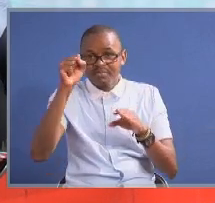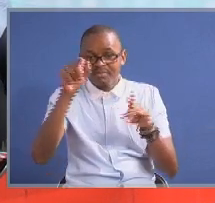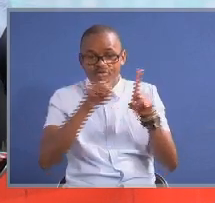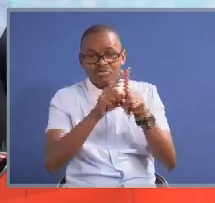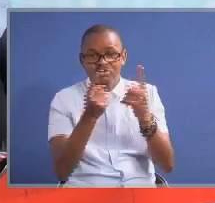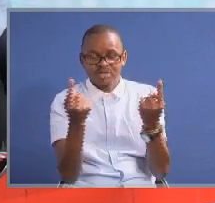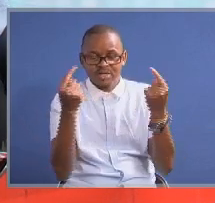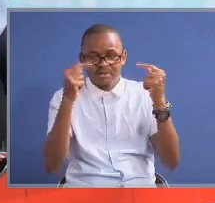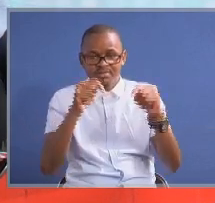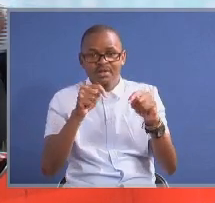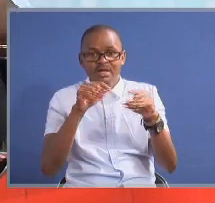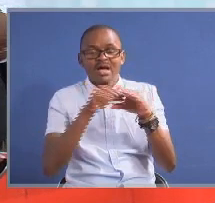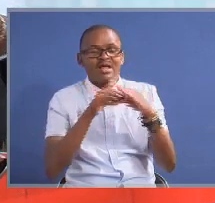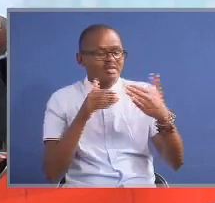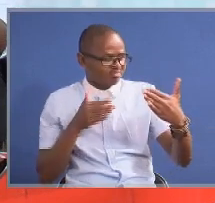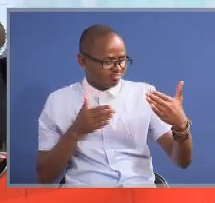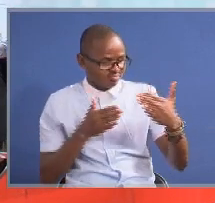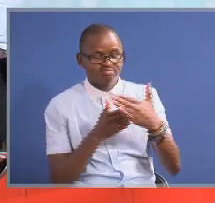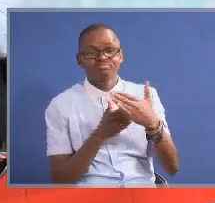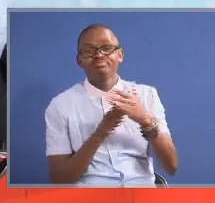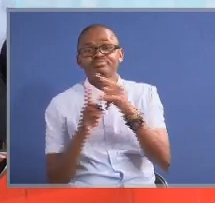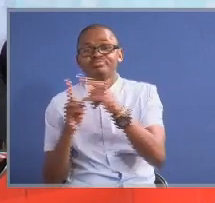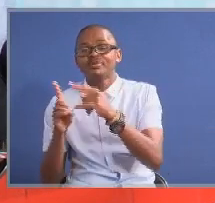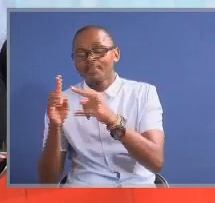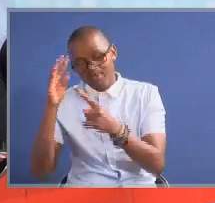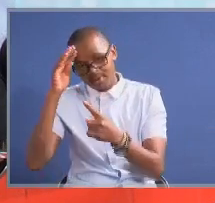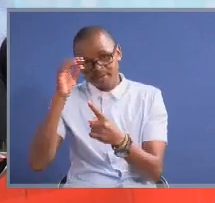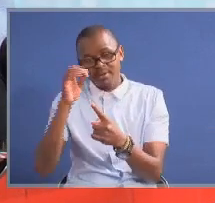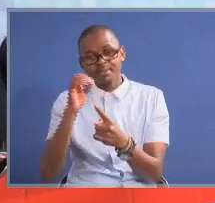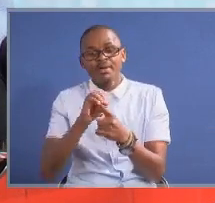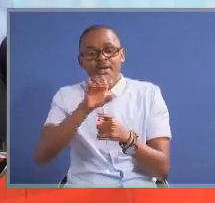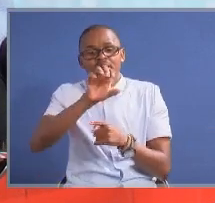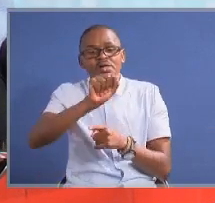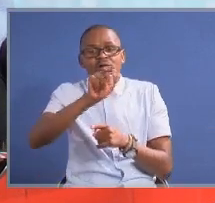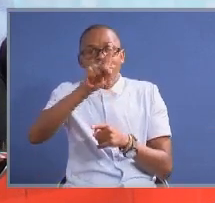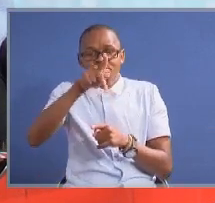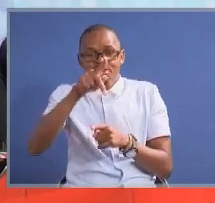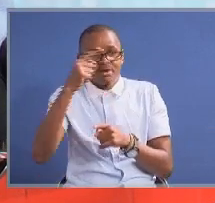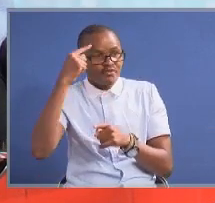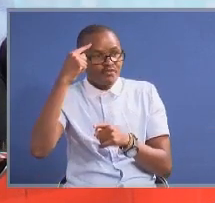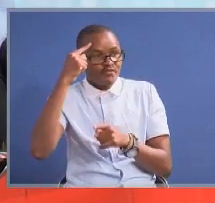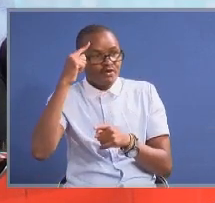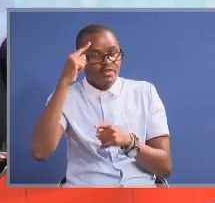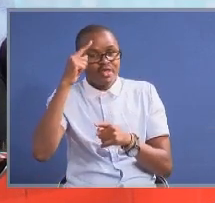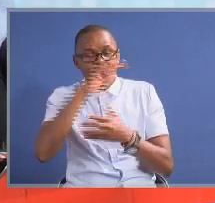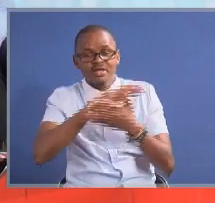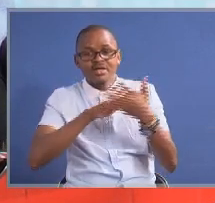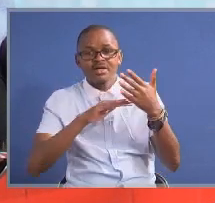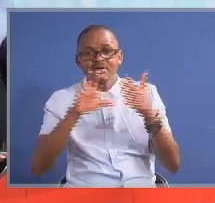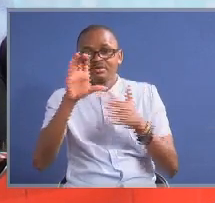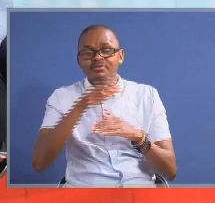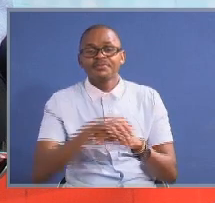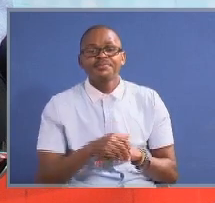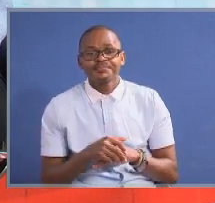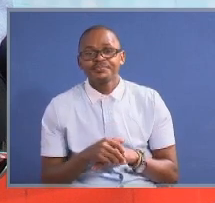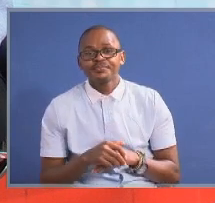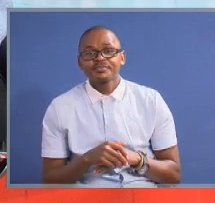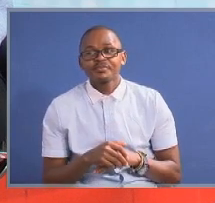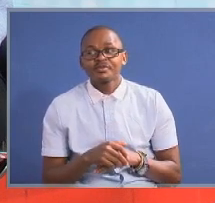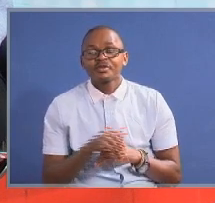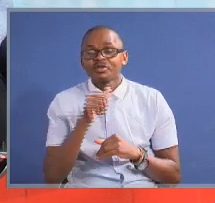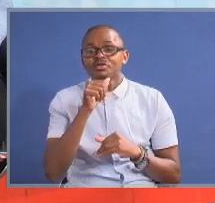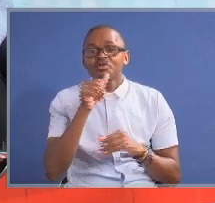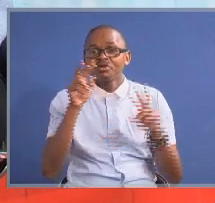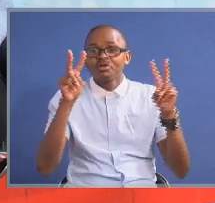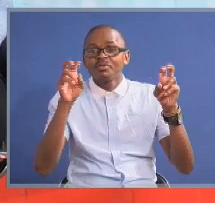also coming in as a hindrance to all these things and objectives that the ACP has for the entire region? Well, I think it's not